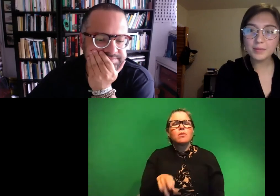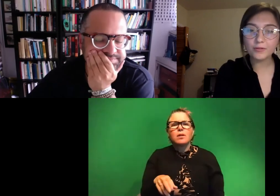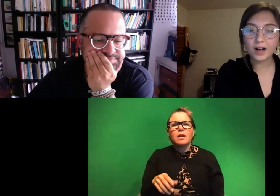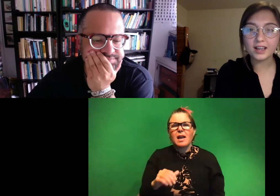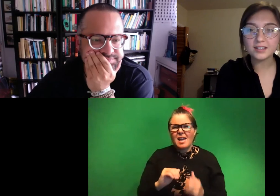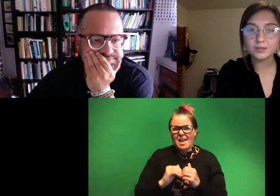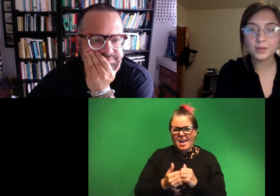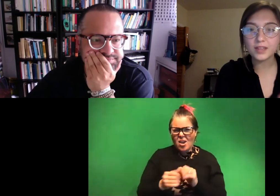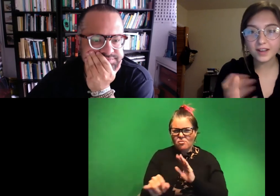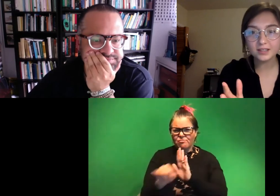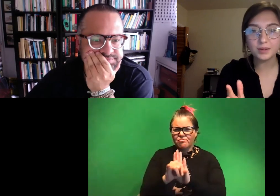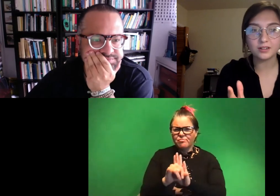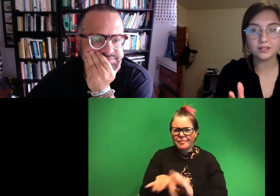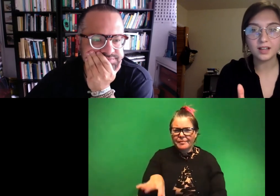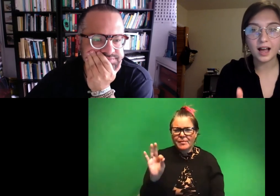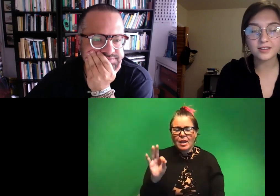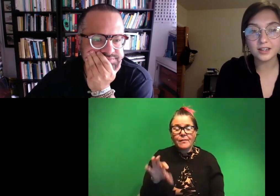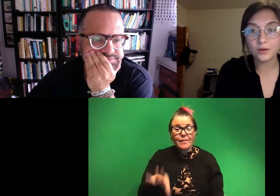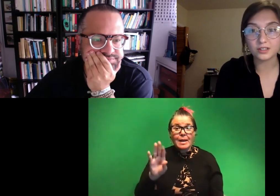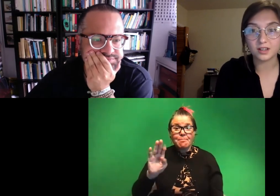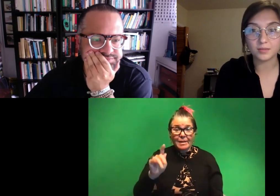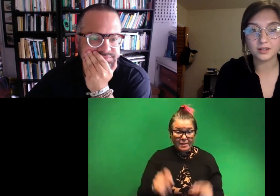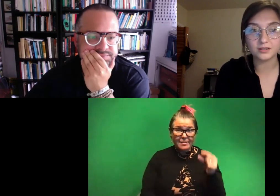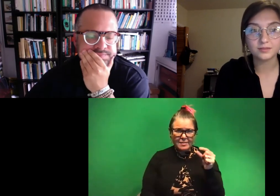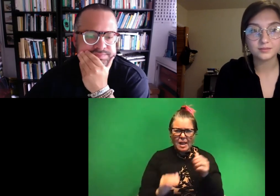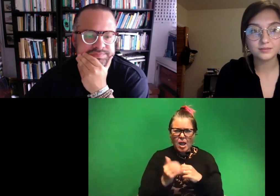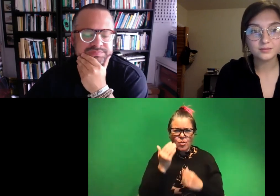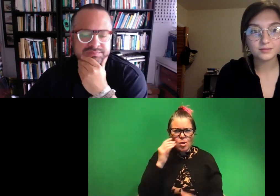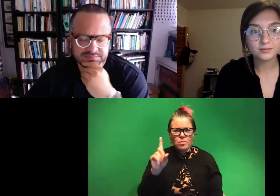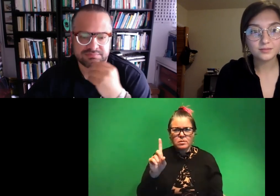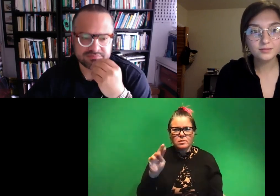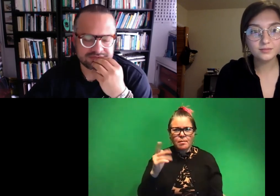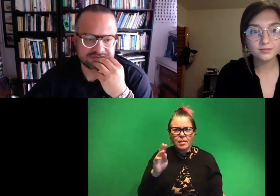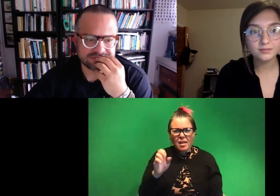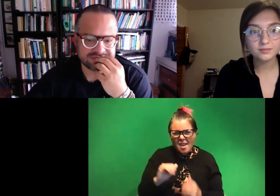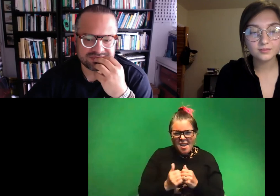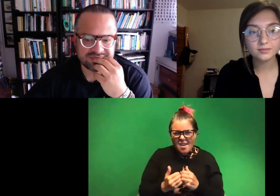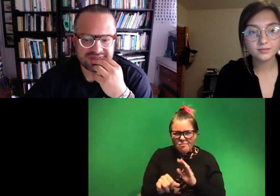how can people find, like when they find a beetle, how do they know it's a dung beetle?